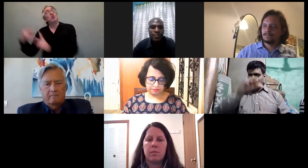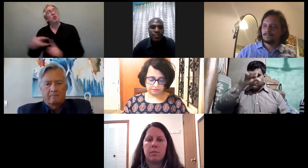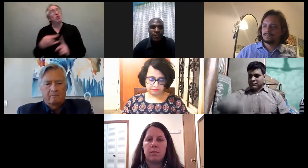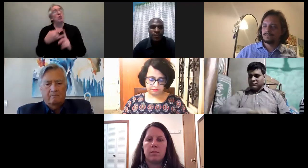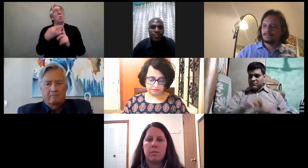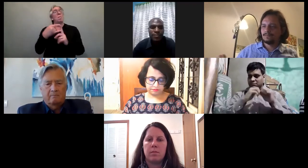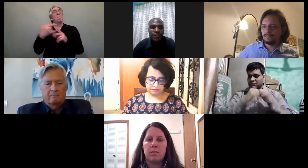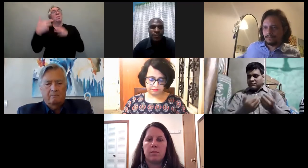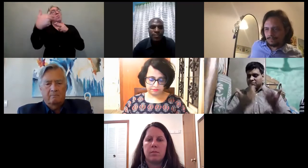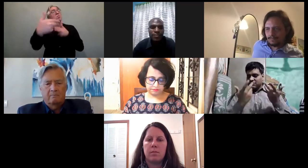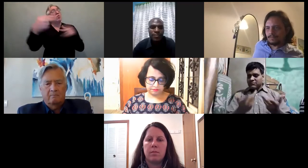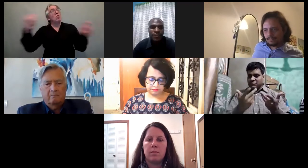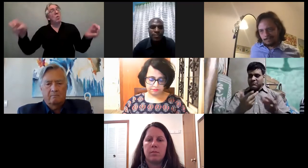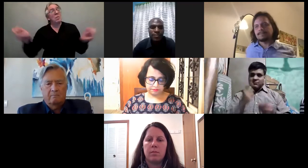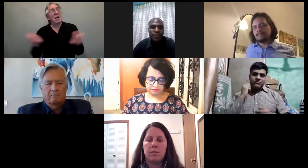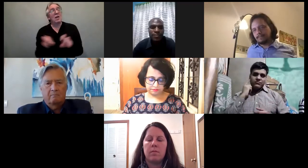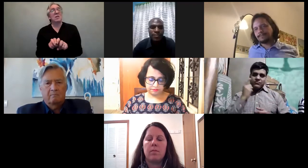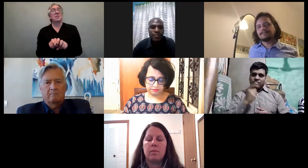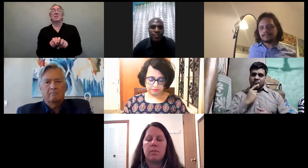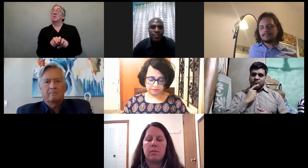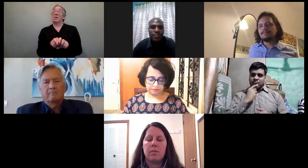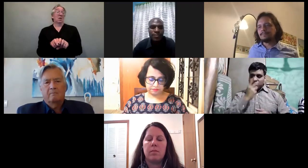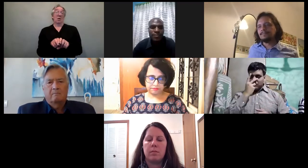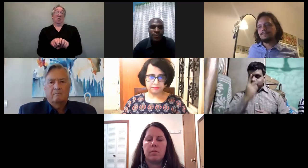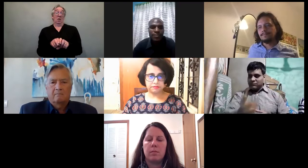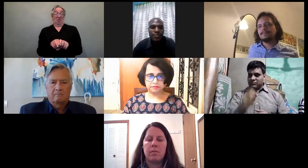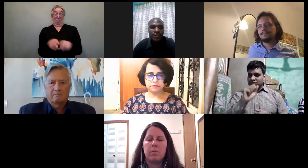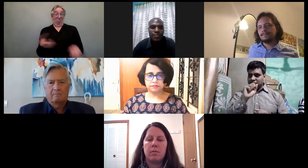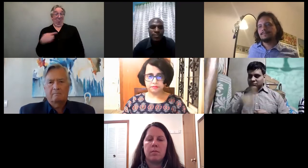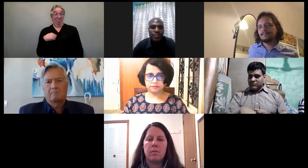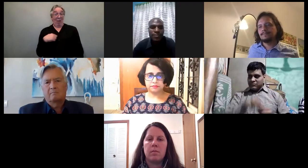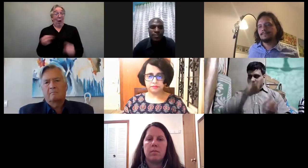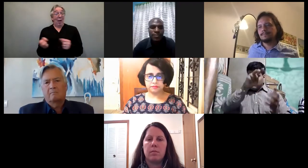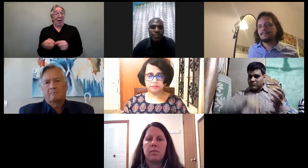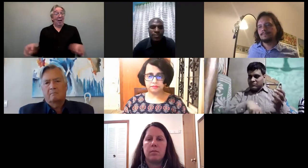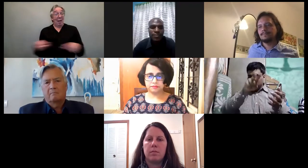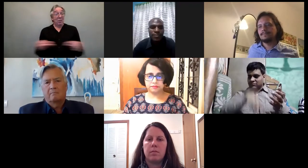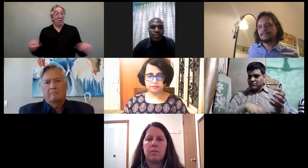so I still face a lot of accessibility issues because I'm not able to read the captions.